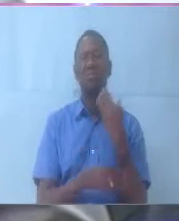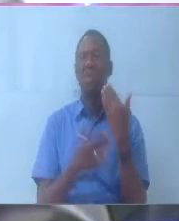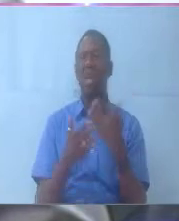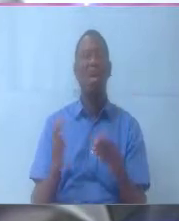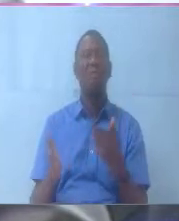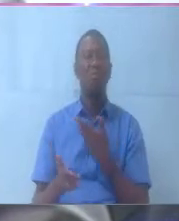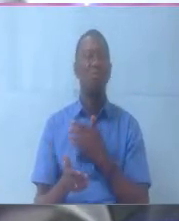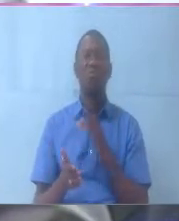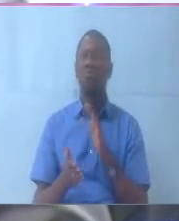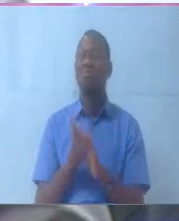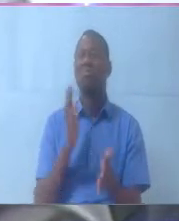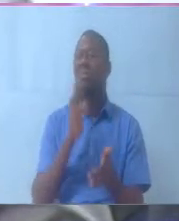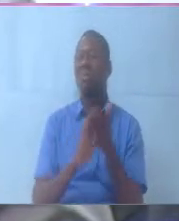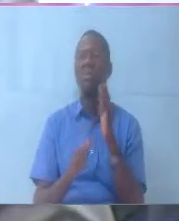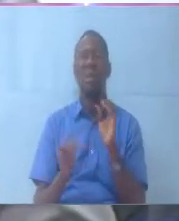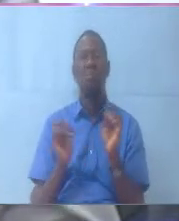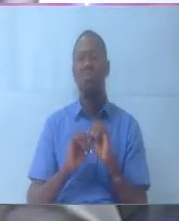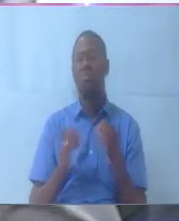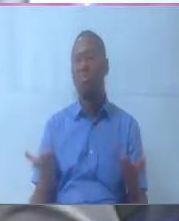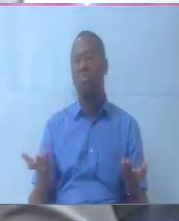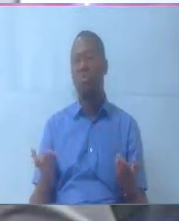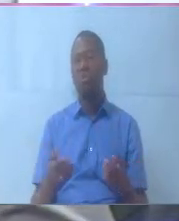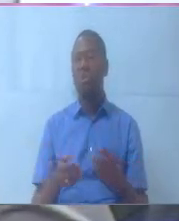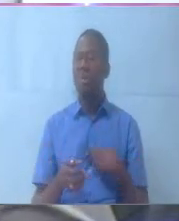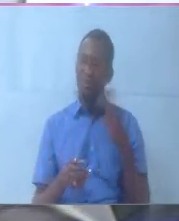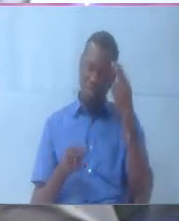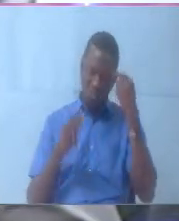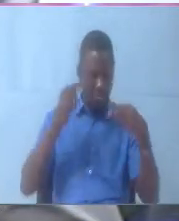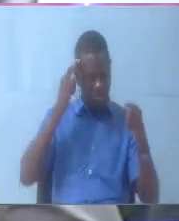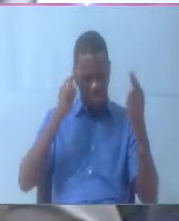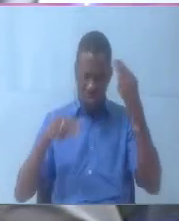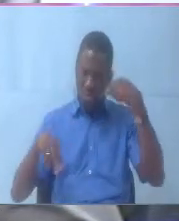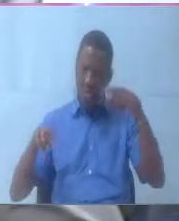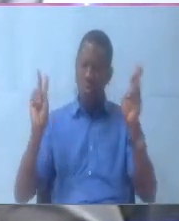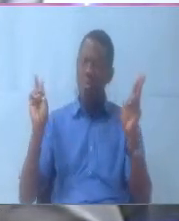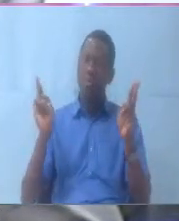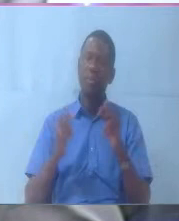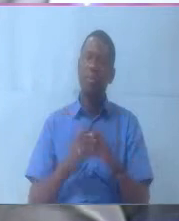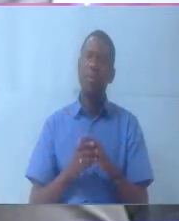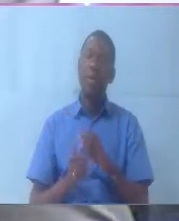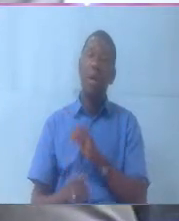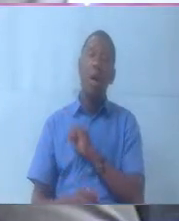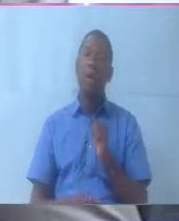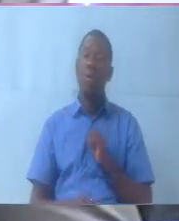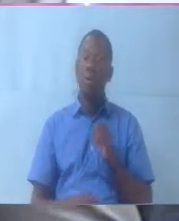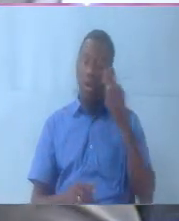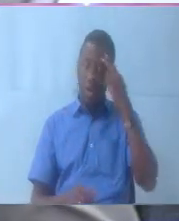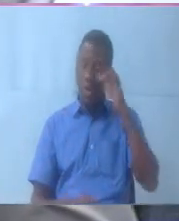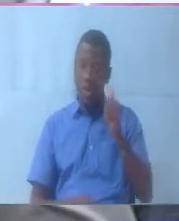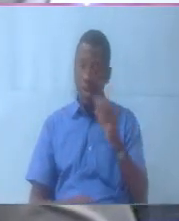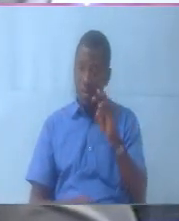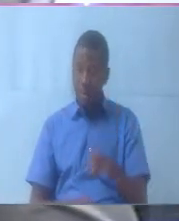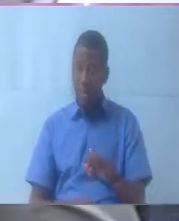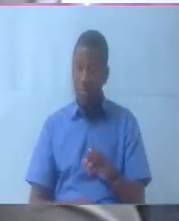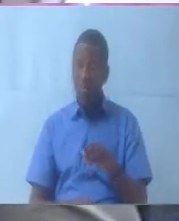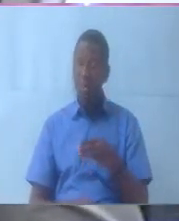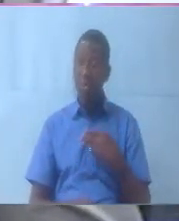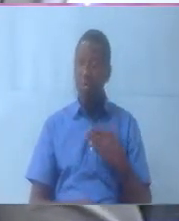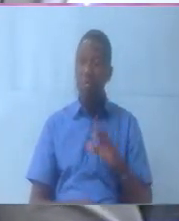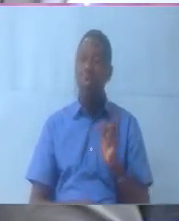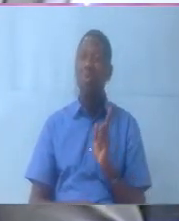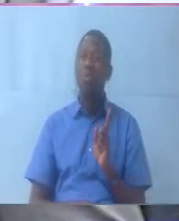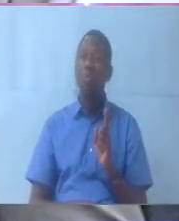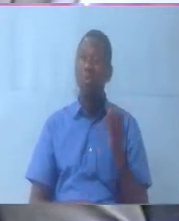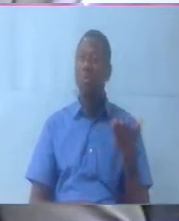And we dispersed. Our agreement was to go there, ask for his unconditional